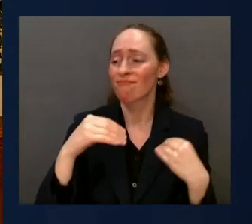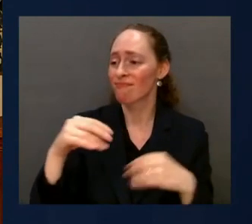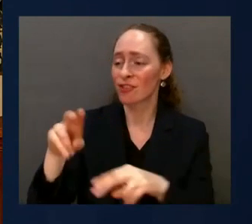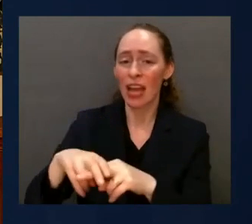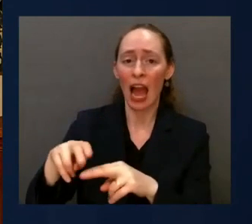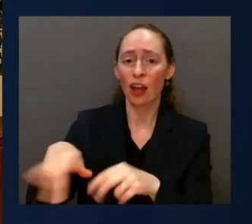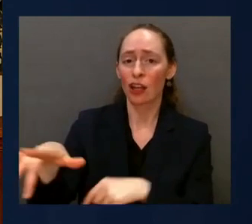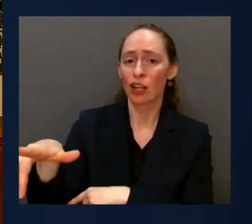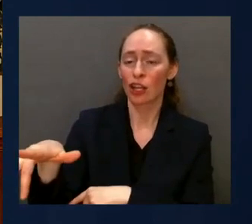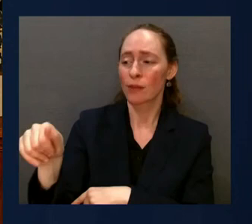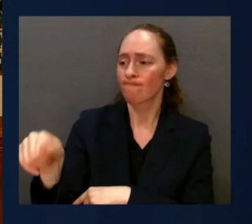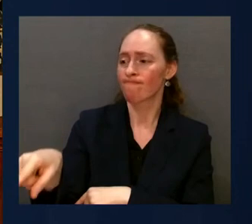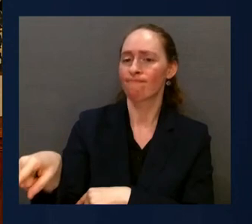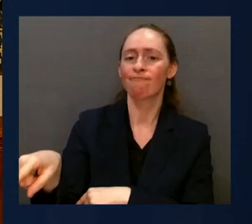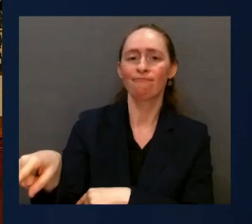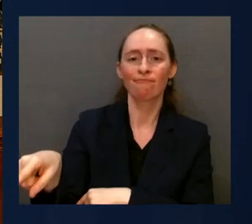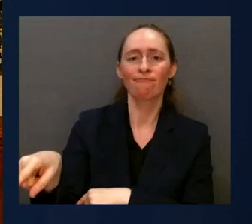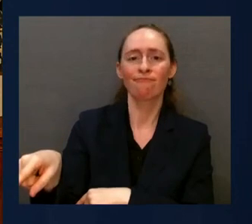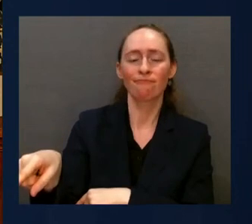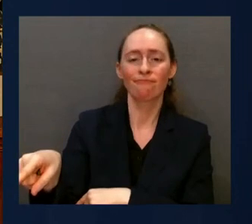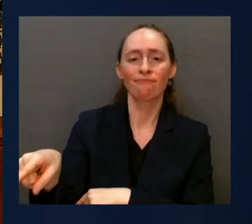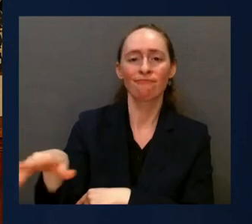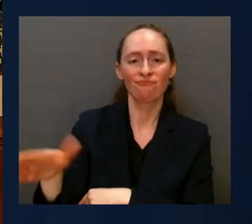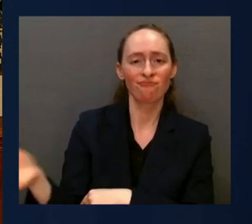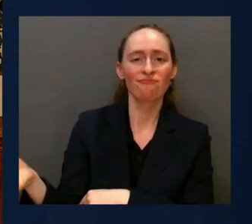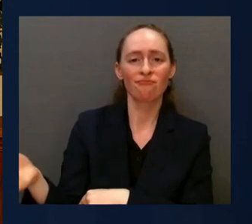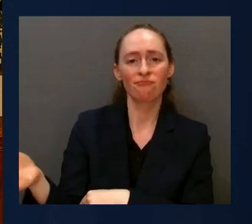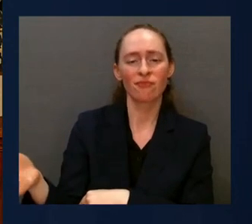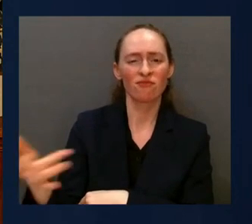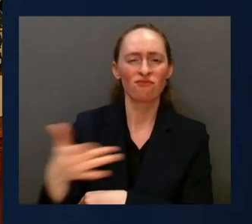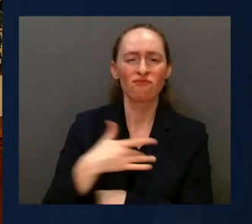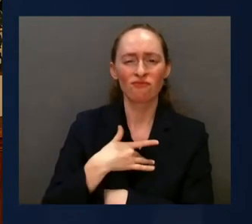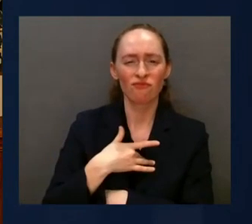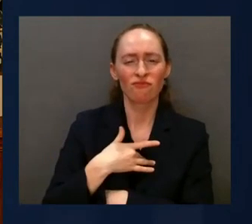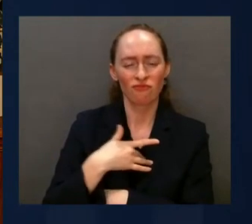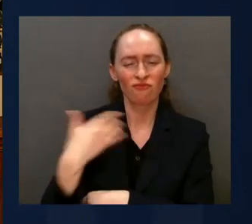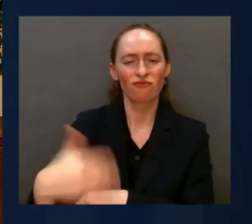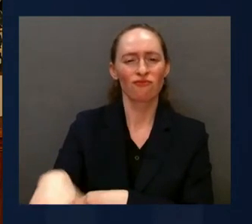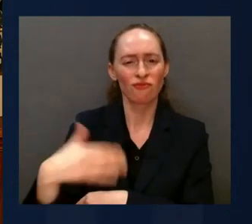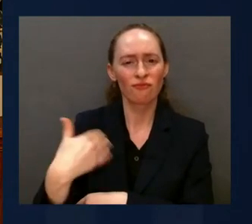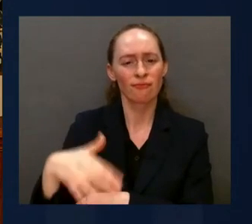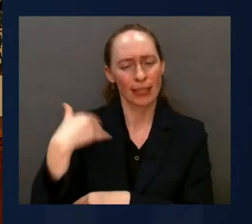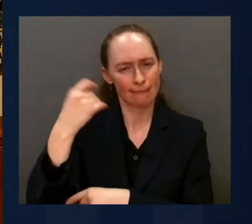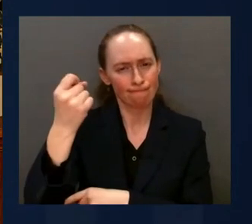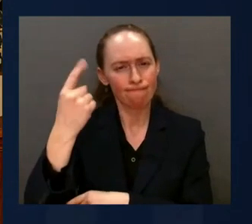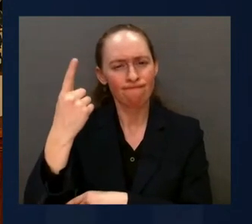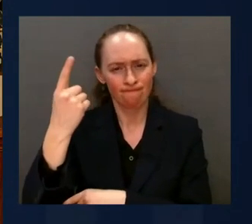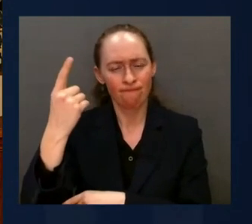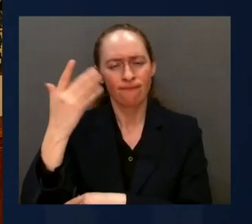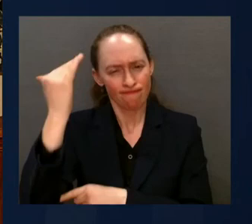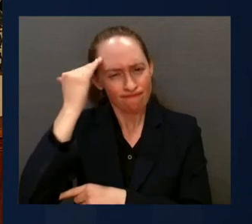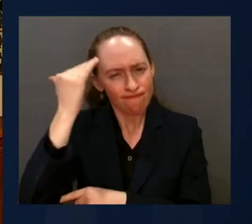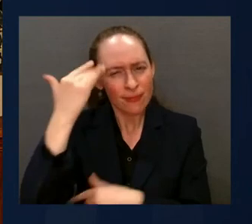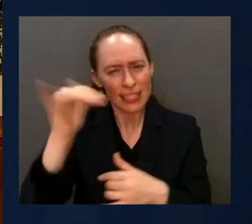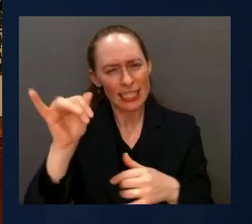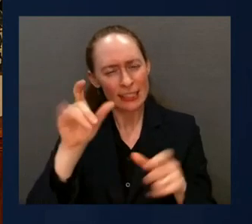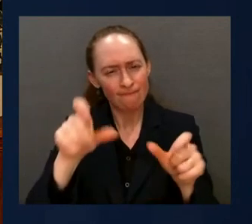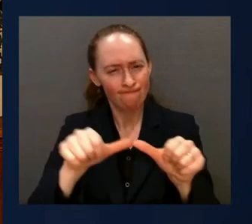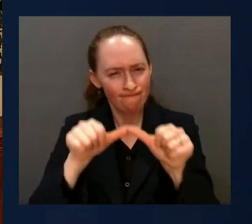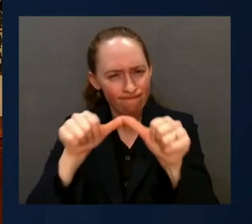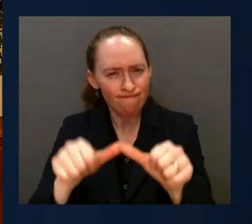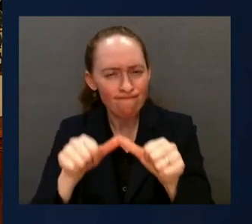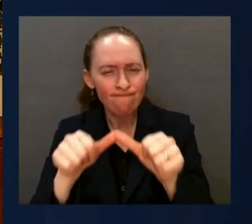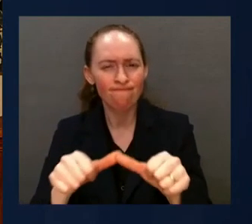Remembering them, we remain vigilant. We still need to monitor dozens of variants and support new vaccines and